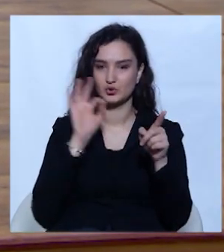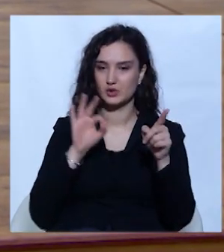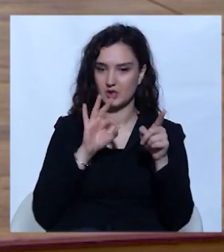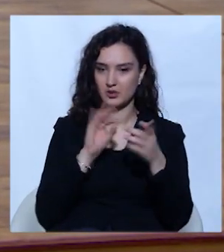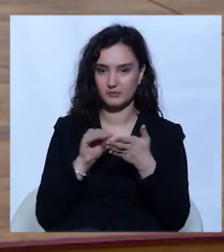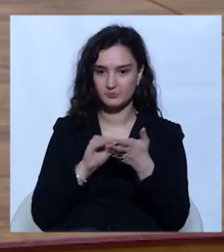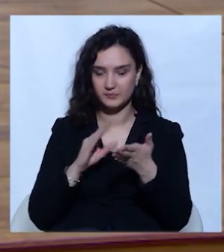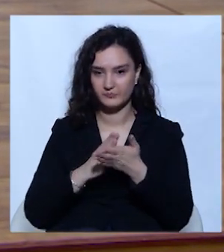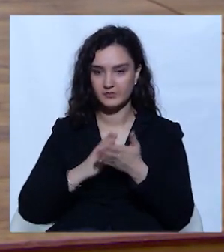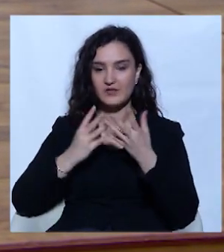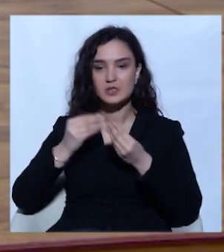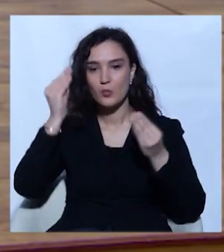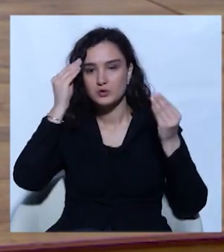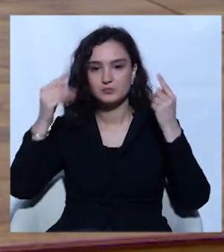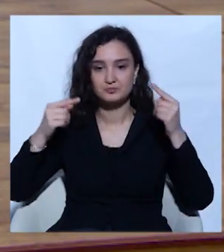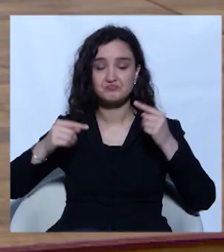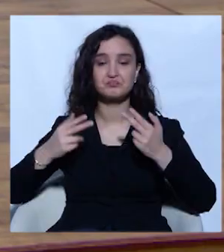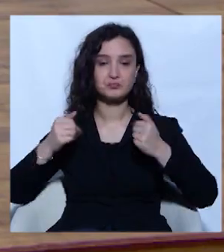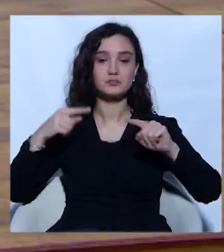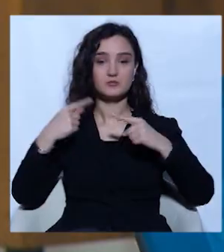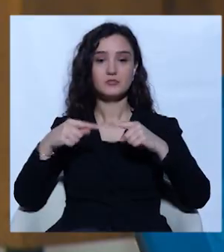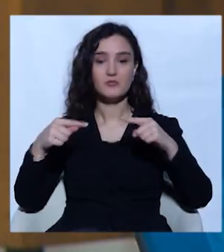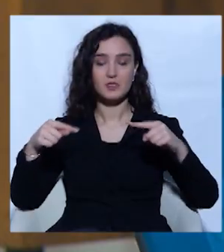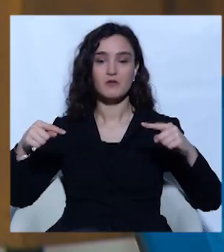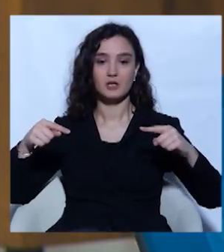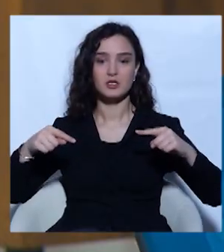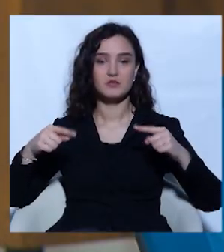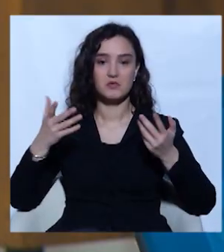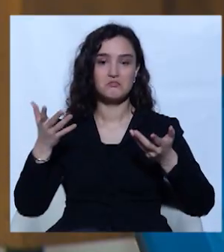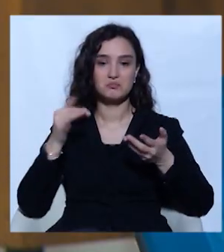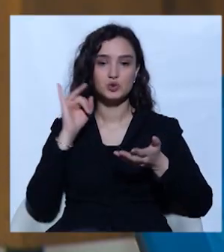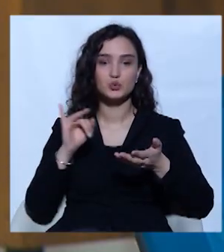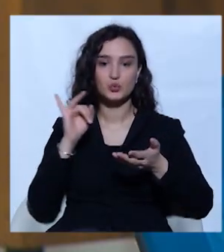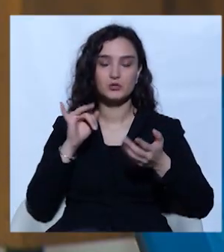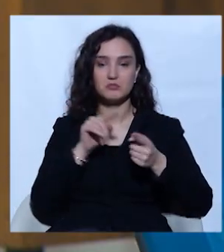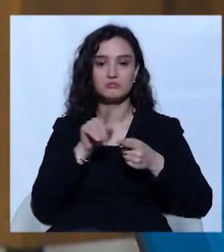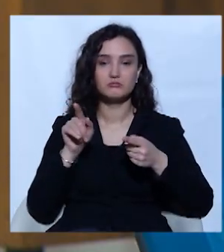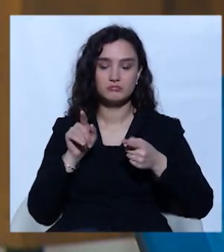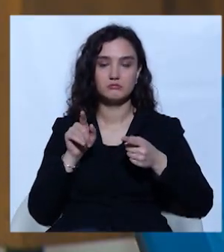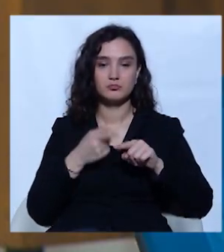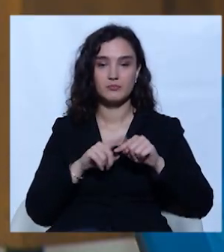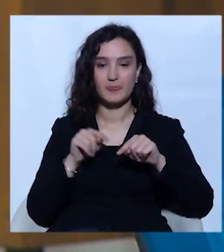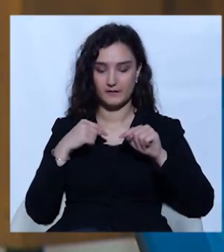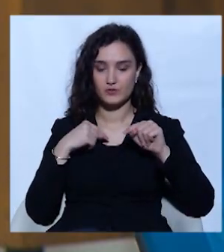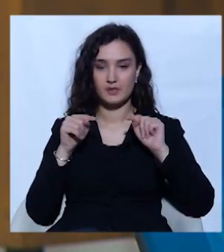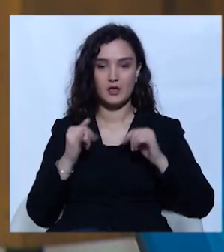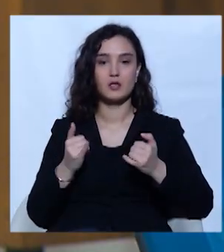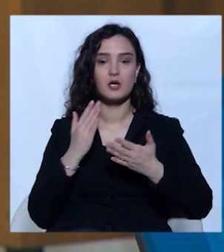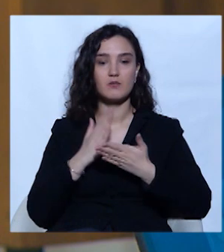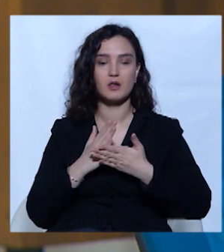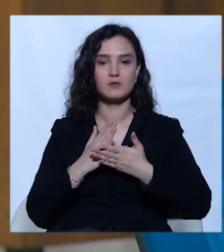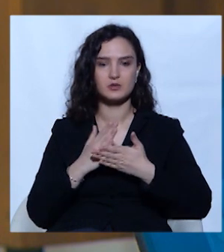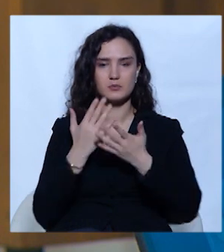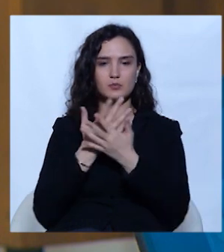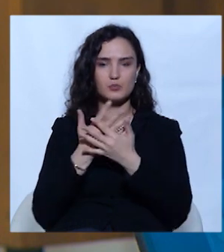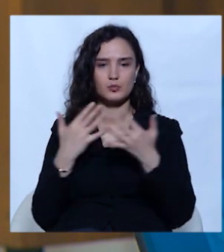Yeah, we've looked at different styles of conveying a story before. Here we have the